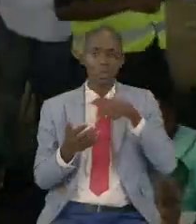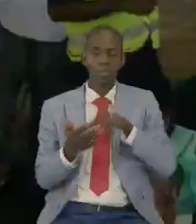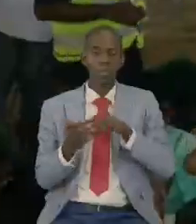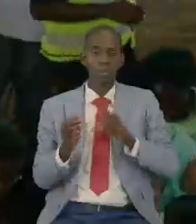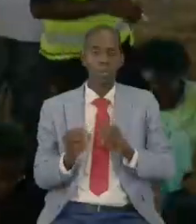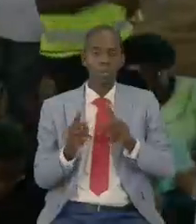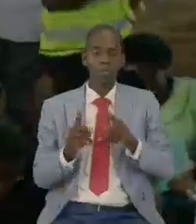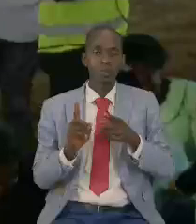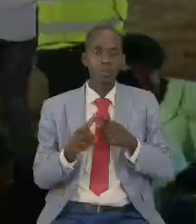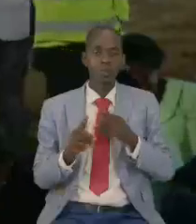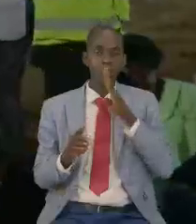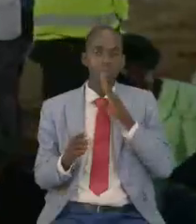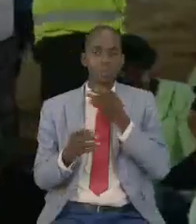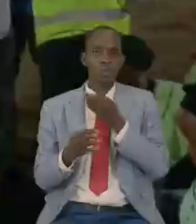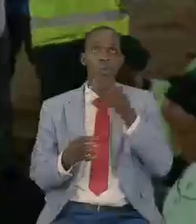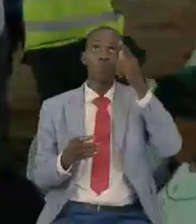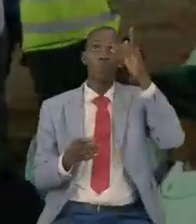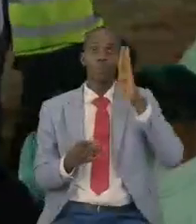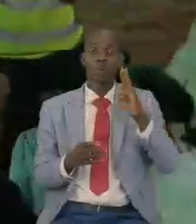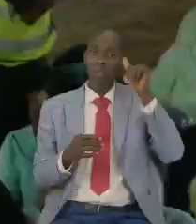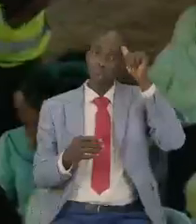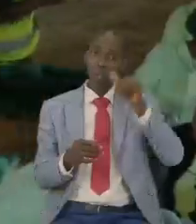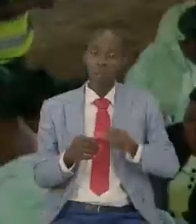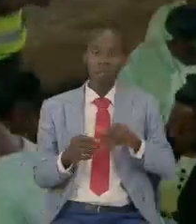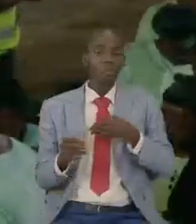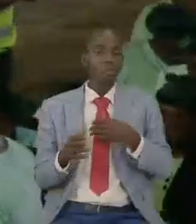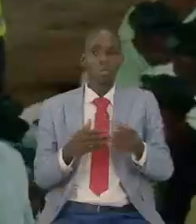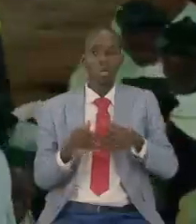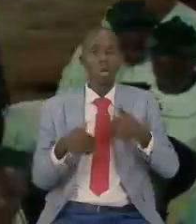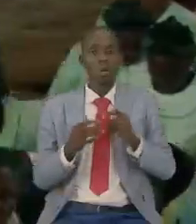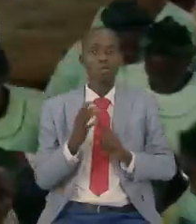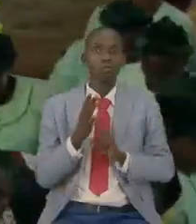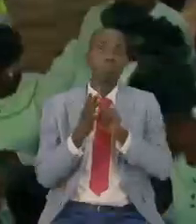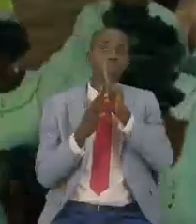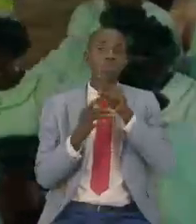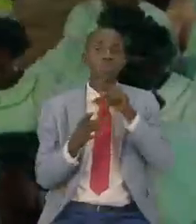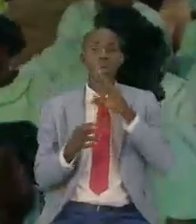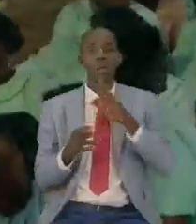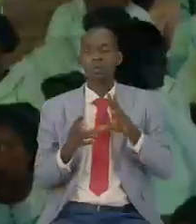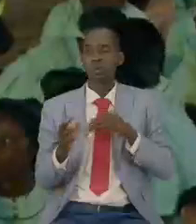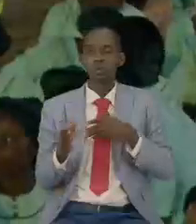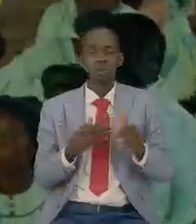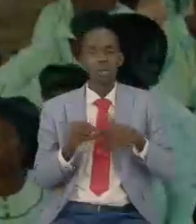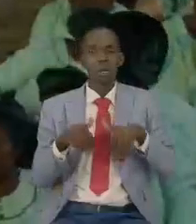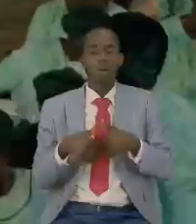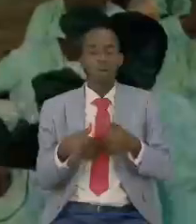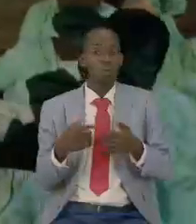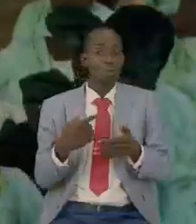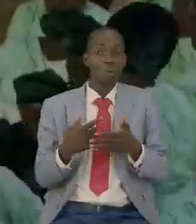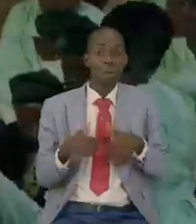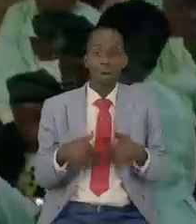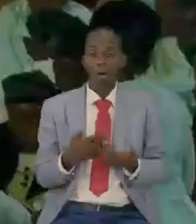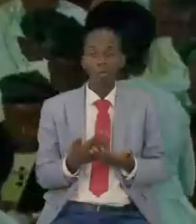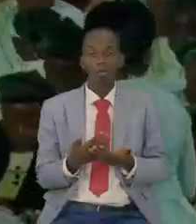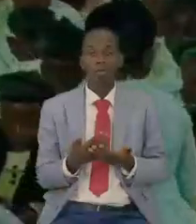matter how tall you are, no matter what money, how money, wealth, popularity